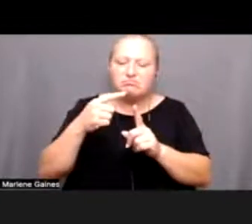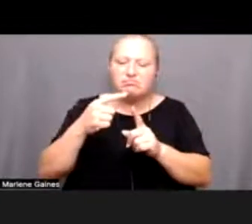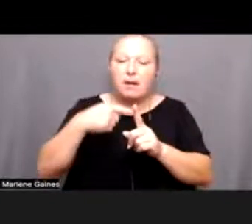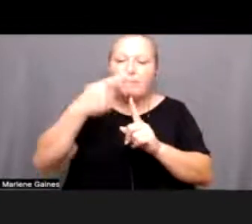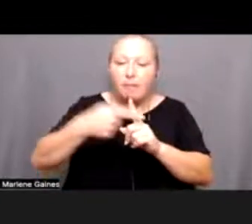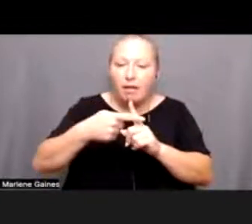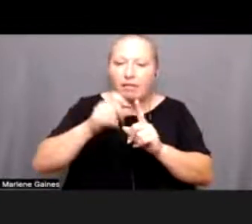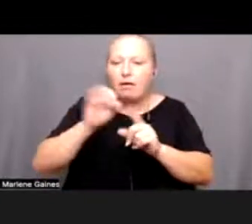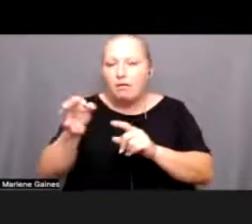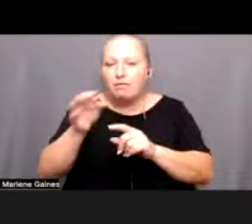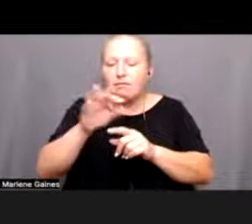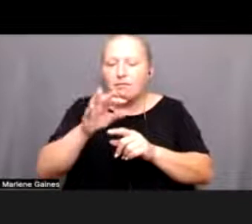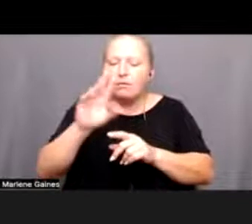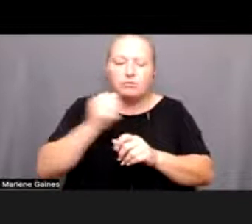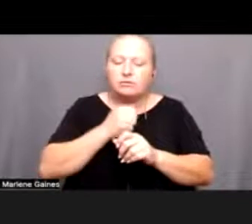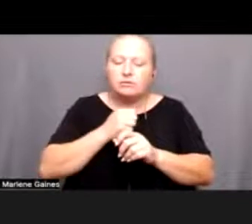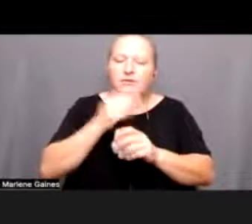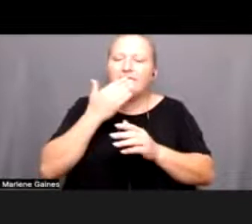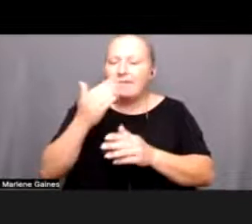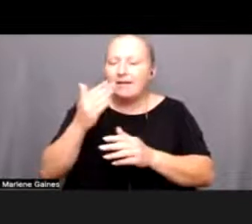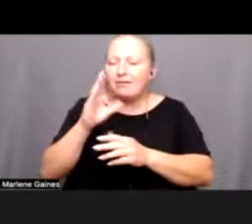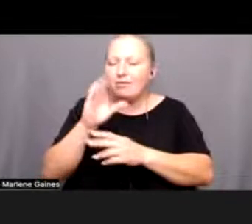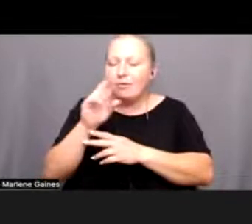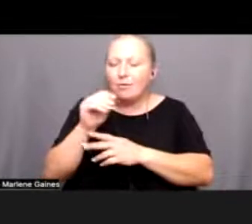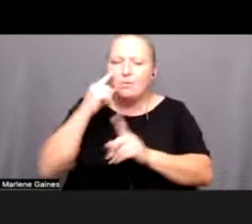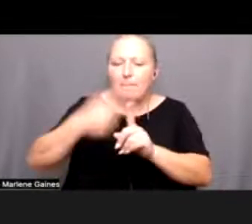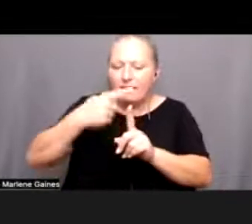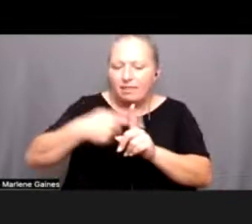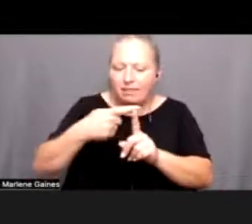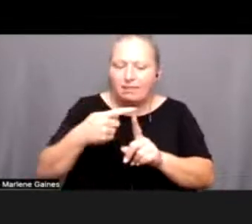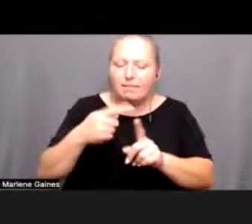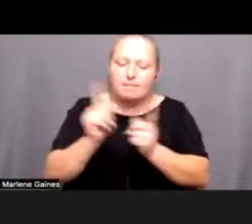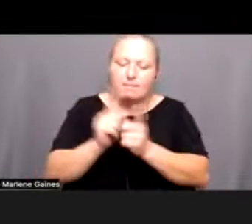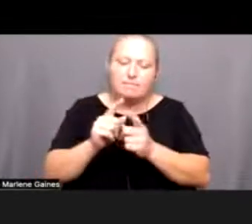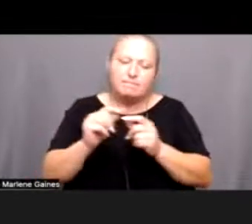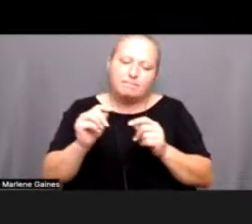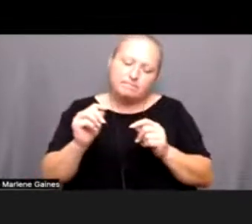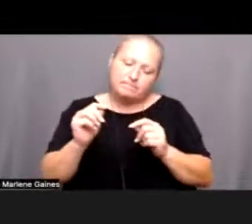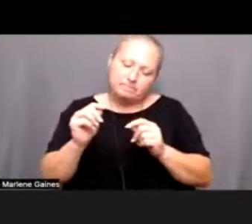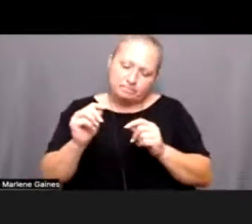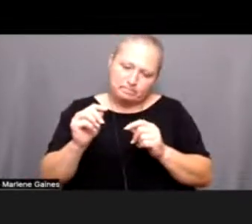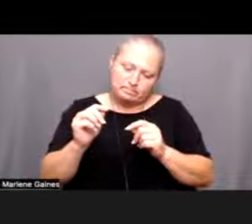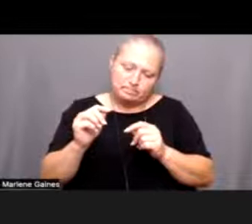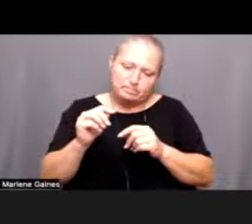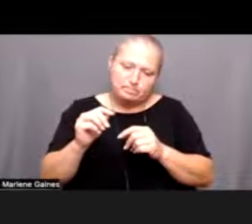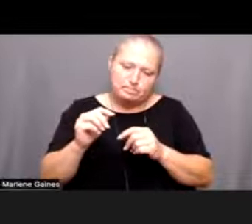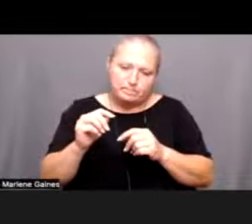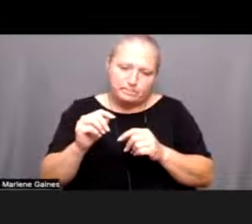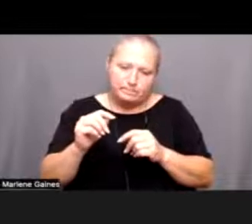forward. Or is it monthly? Oh, thank you, Trustee Corso. I think it's monthly. So it's